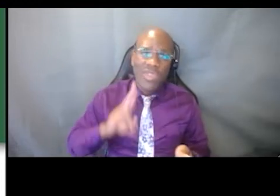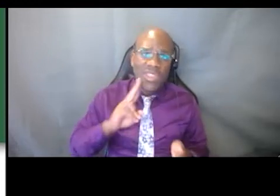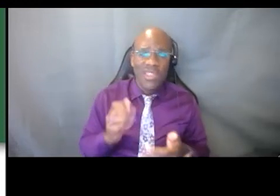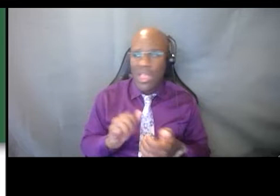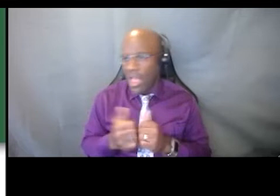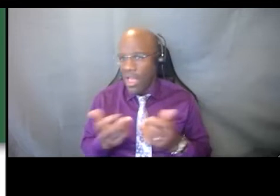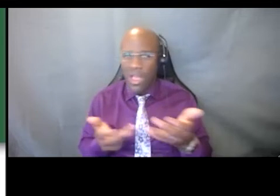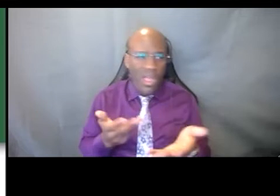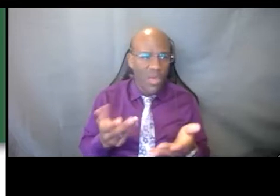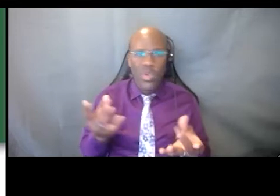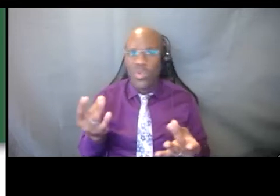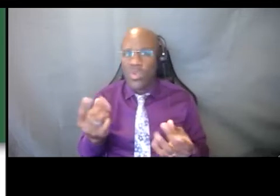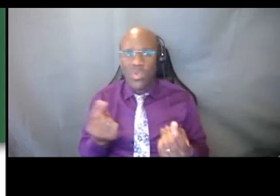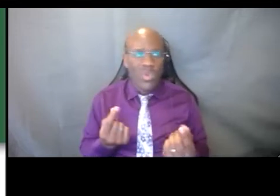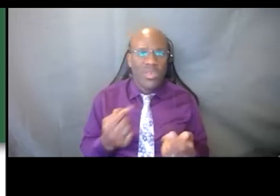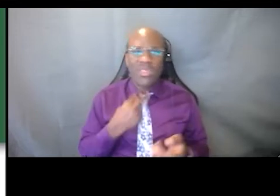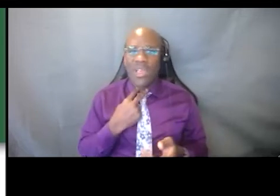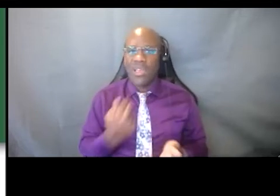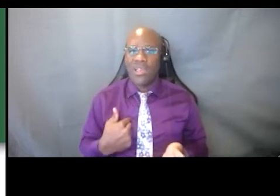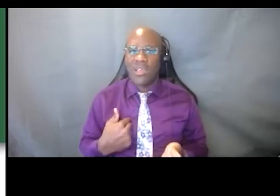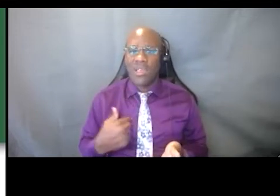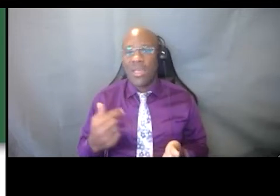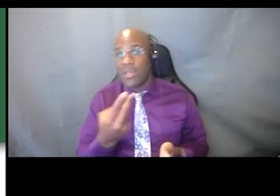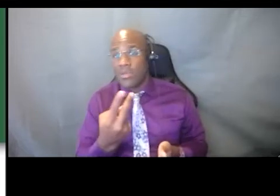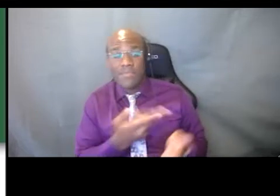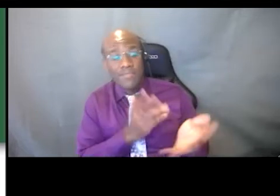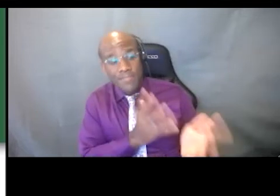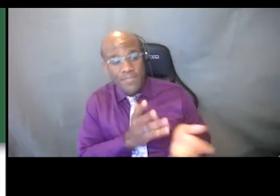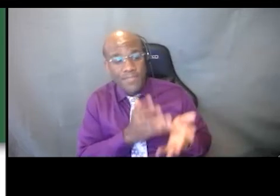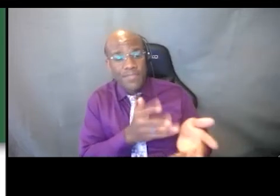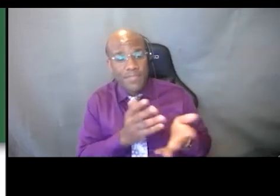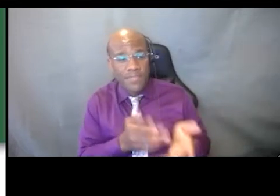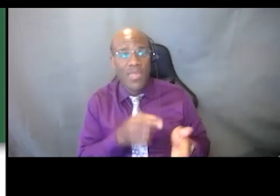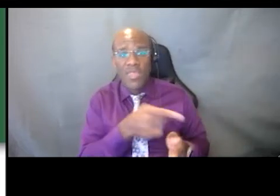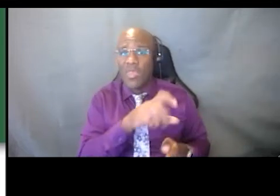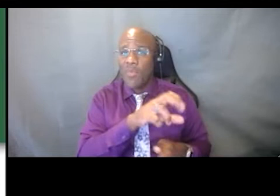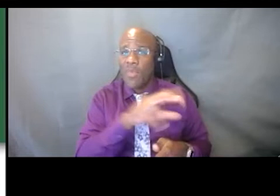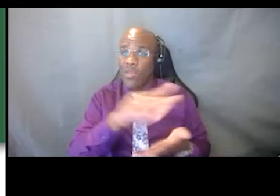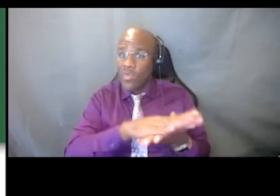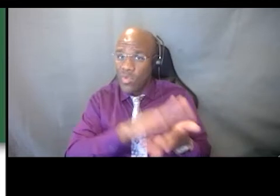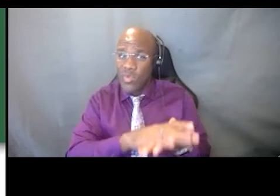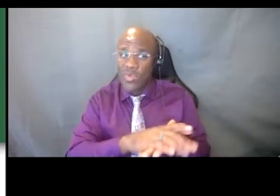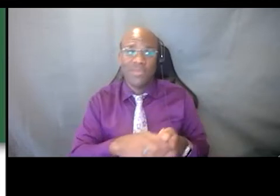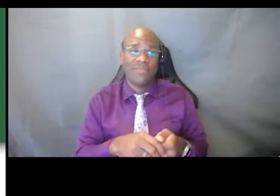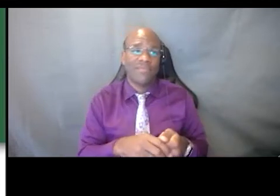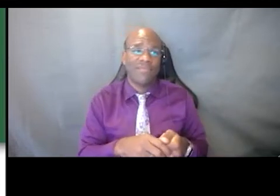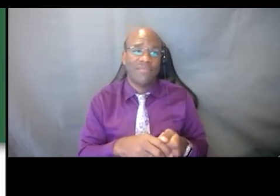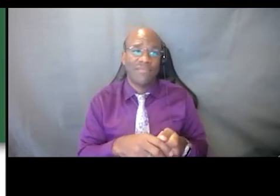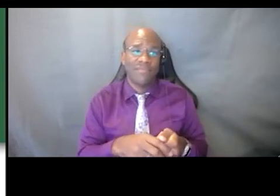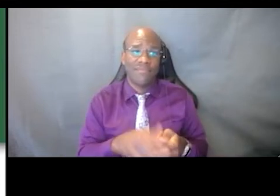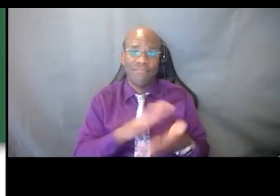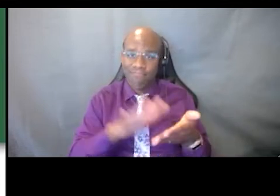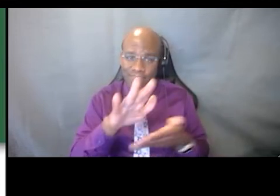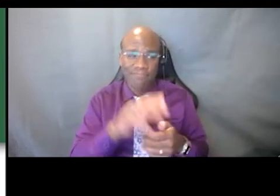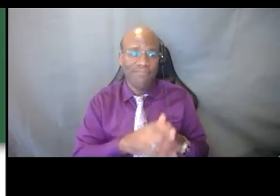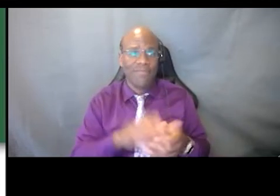So just through talking and, her developing her own, going back to school, learning about the different laws,